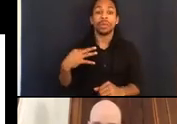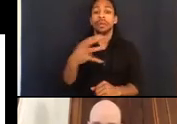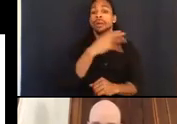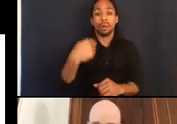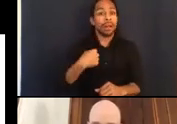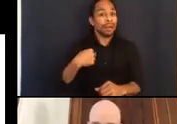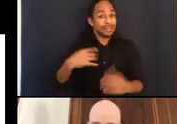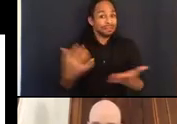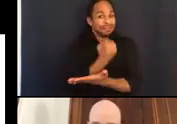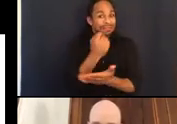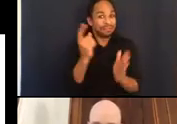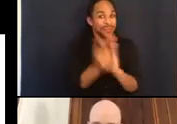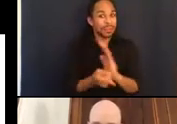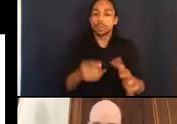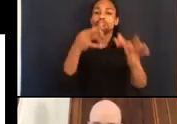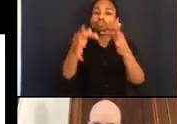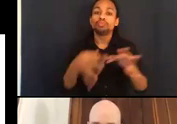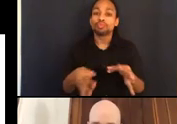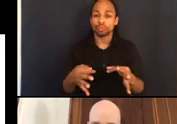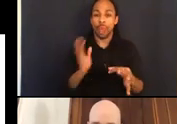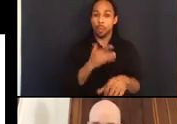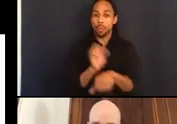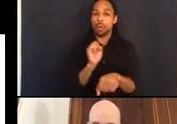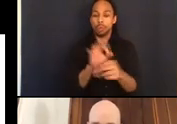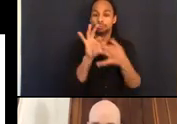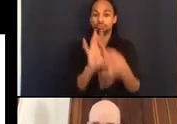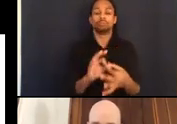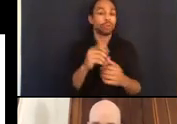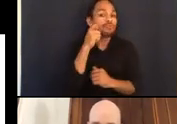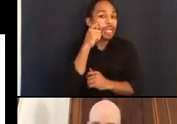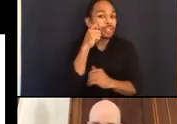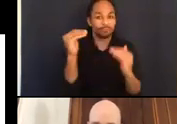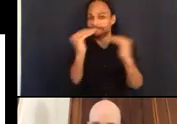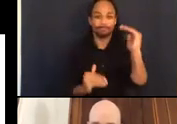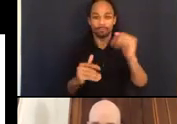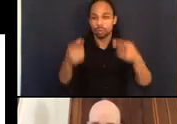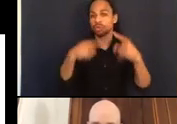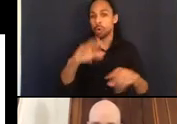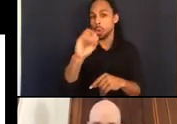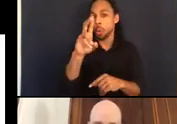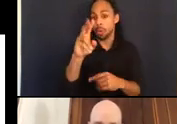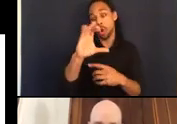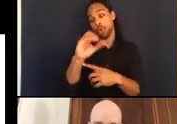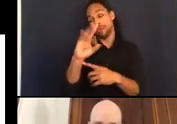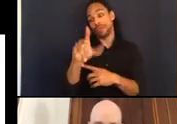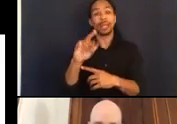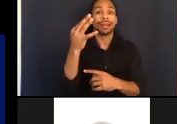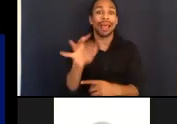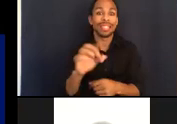little bit about the work we've been doing on racial inequality in COVID-19 during this crisis. Next slide.